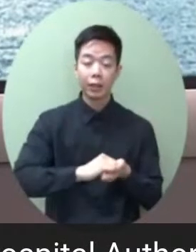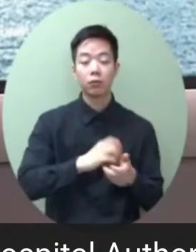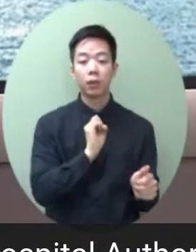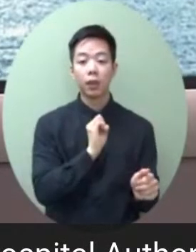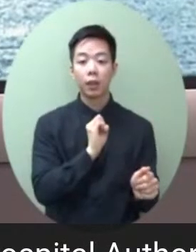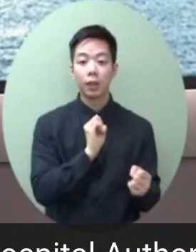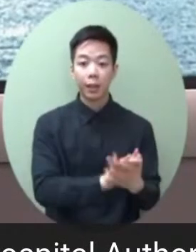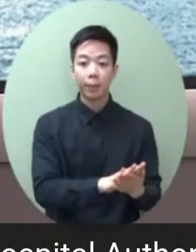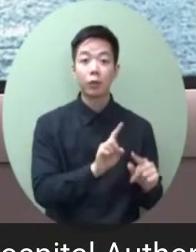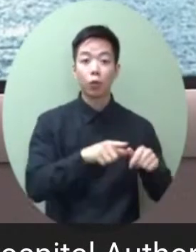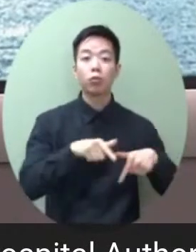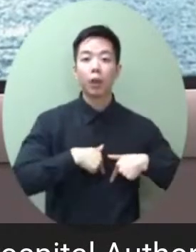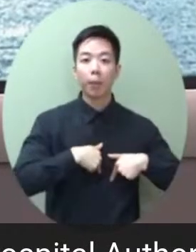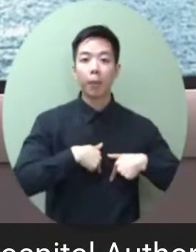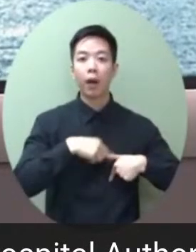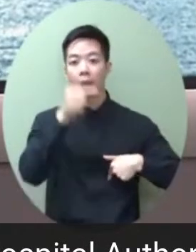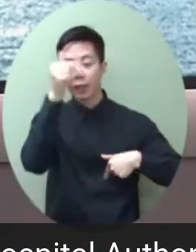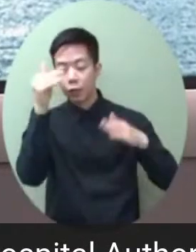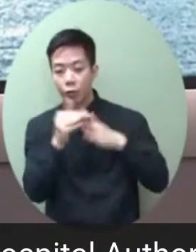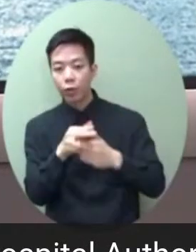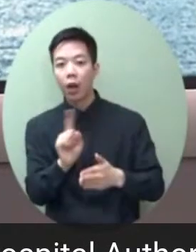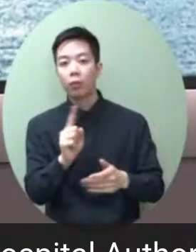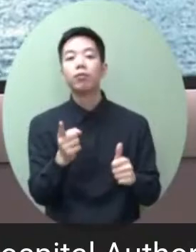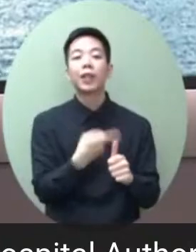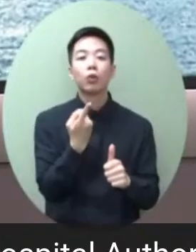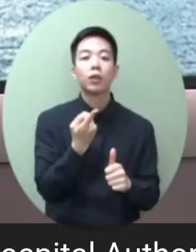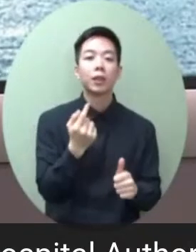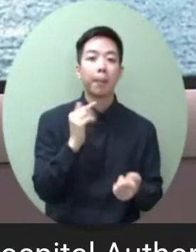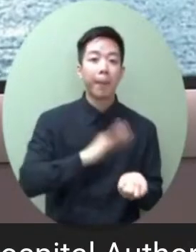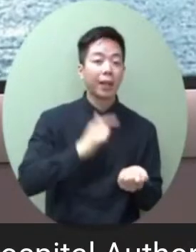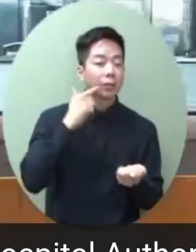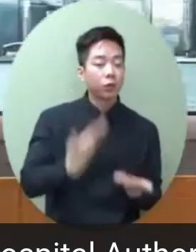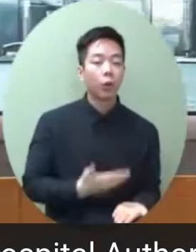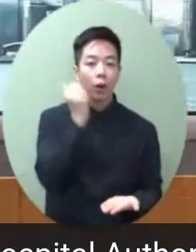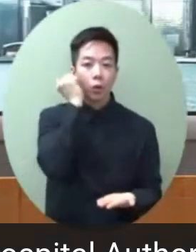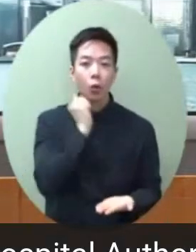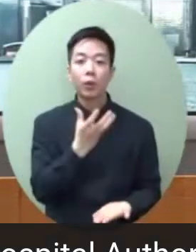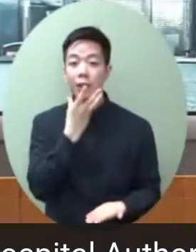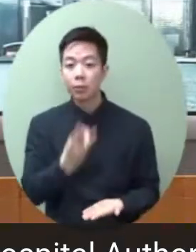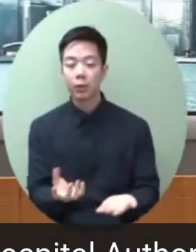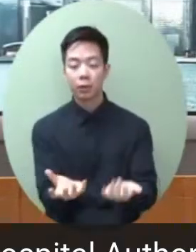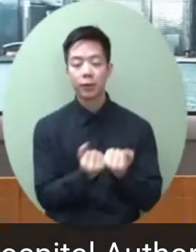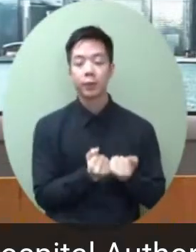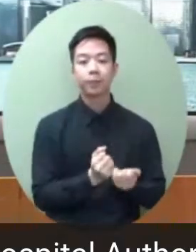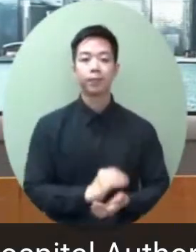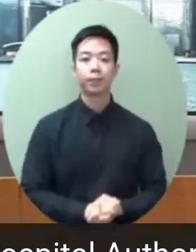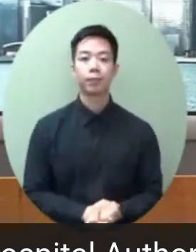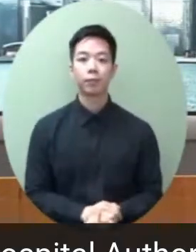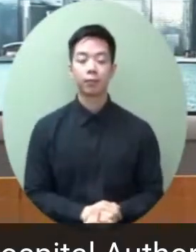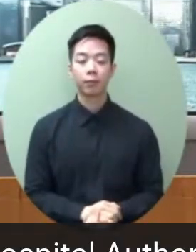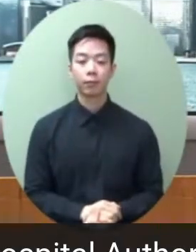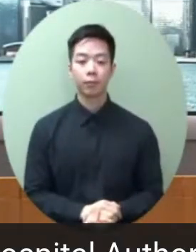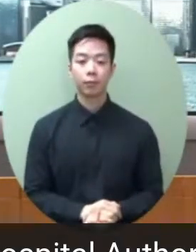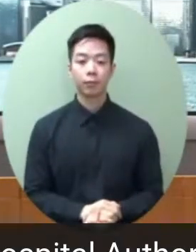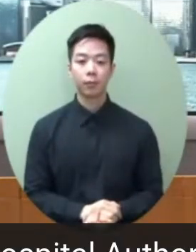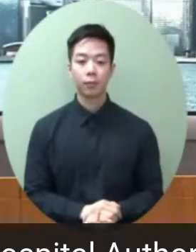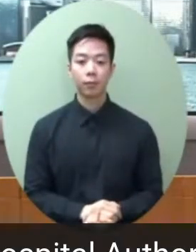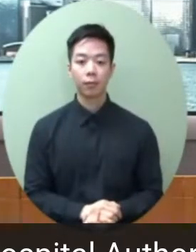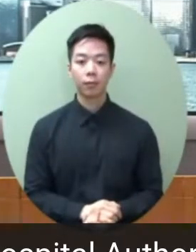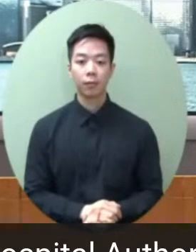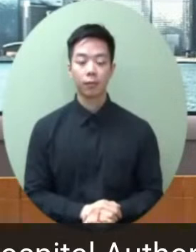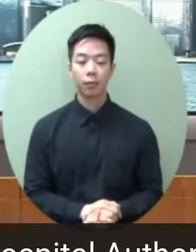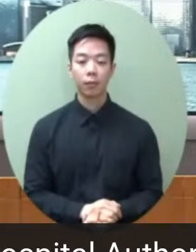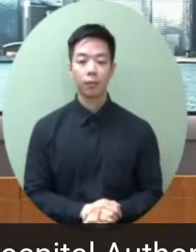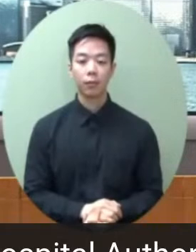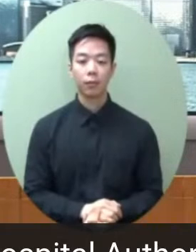For example, let's say the North Lantau Infection Control Center. Next question. On the back